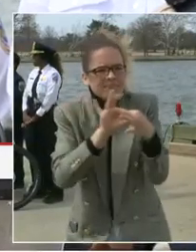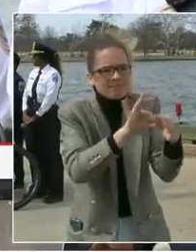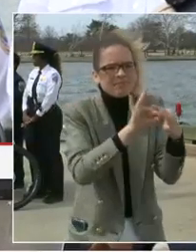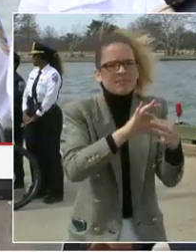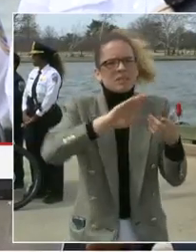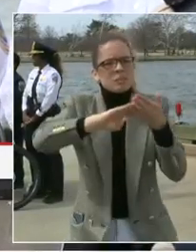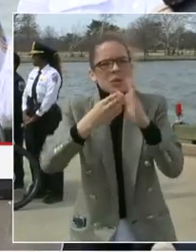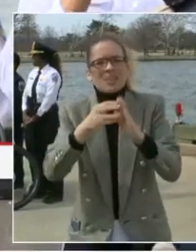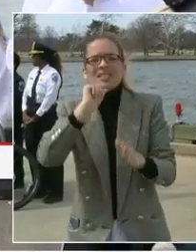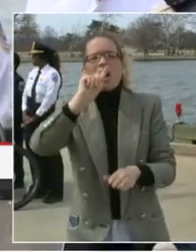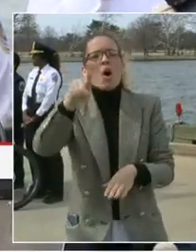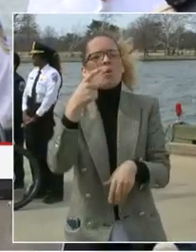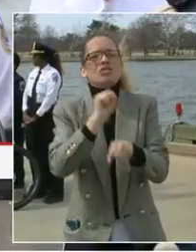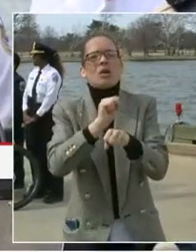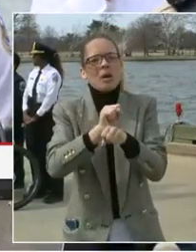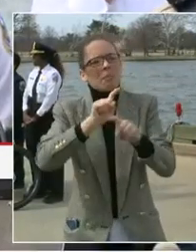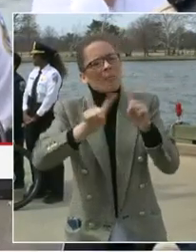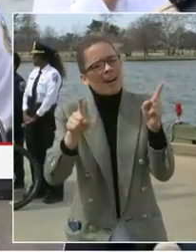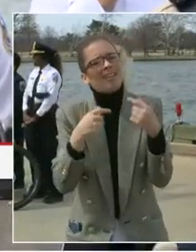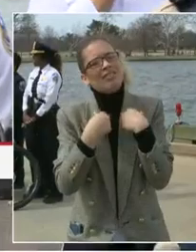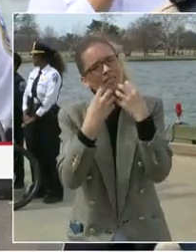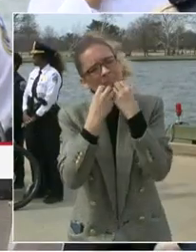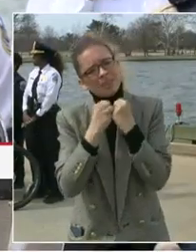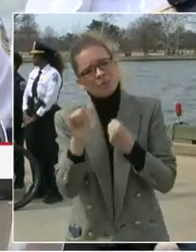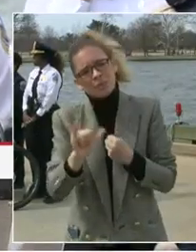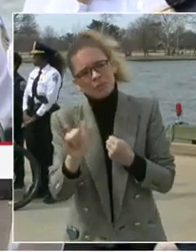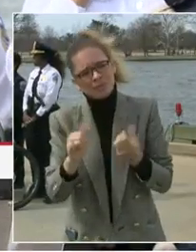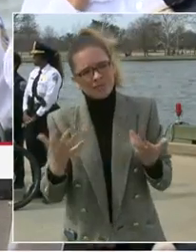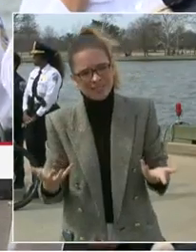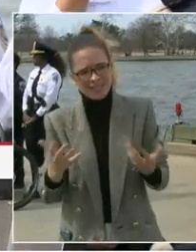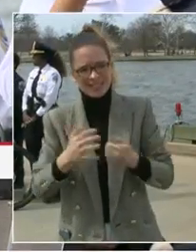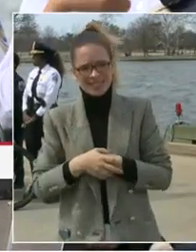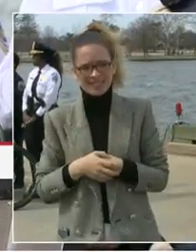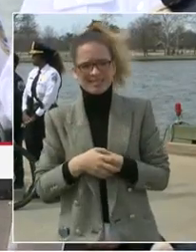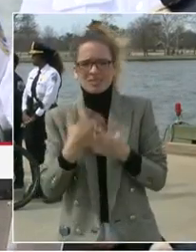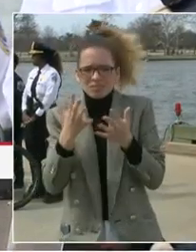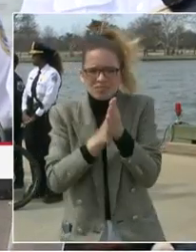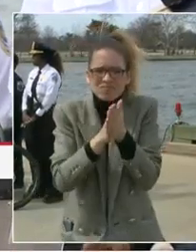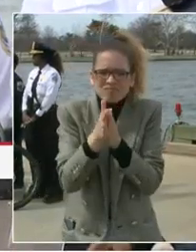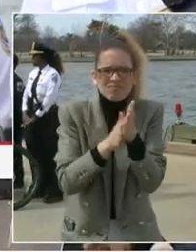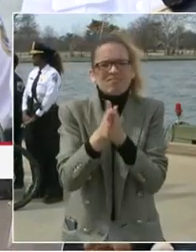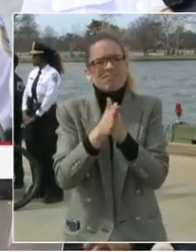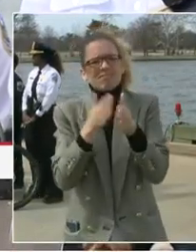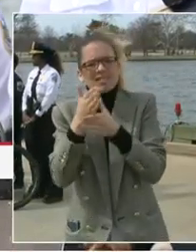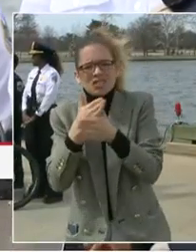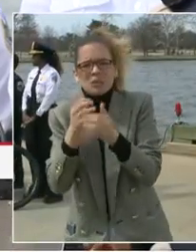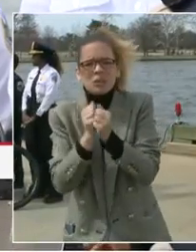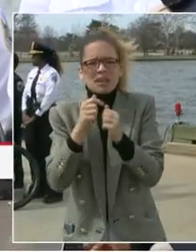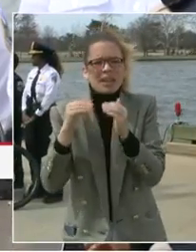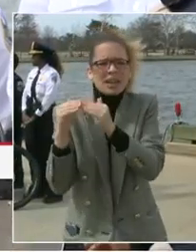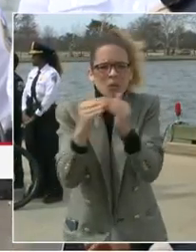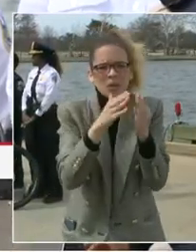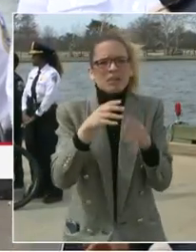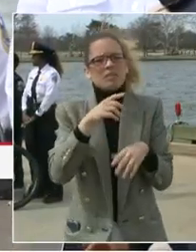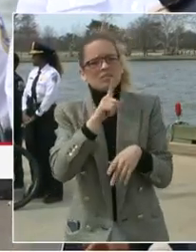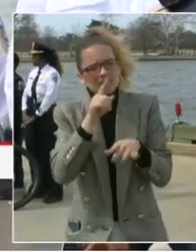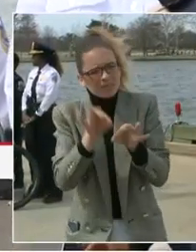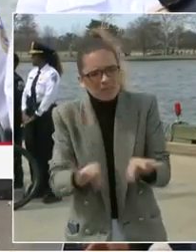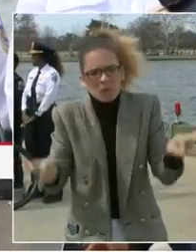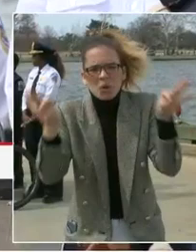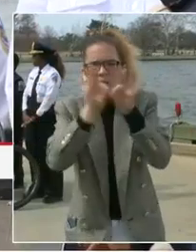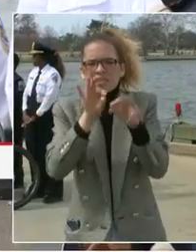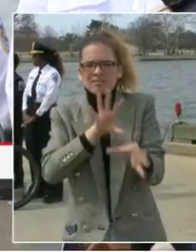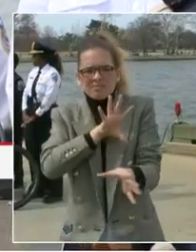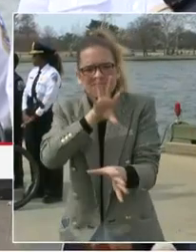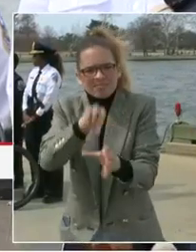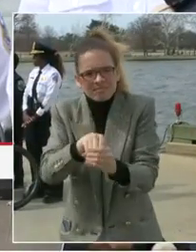is a passion that directly impacts my family. This is something I share with many of my colleagues who are equally invested. My